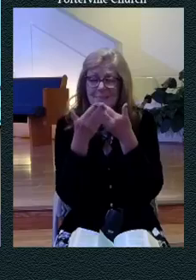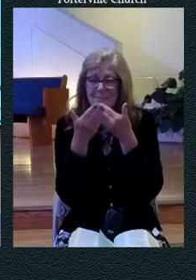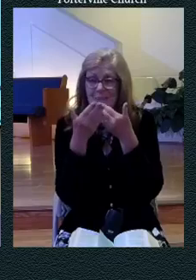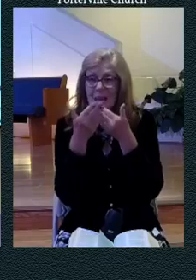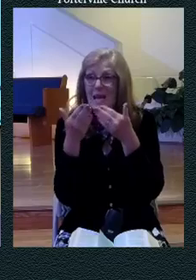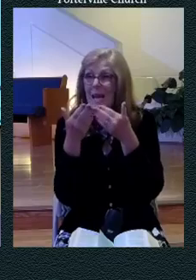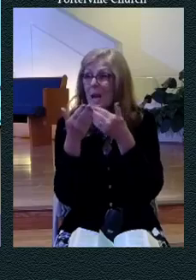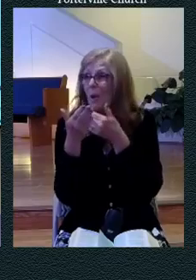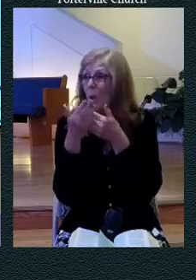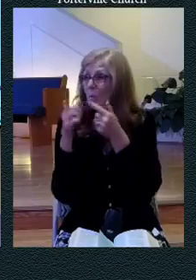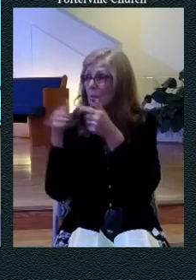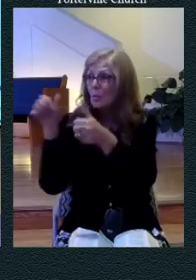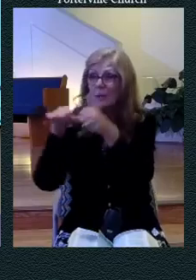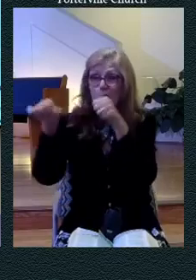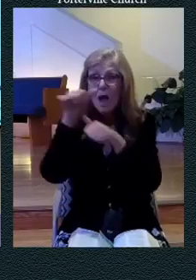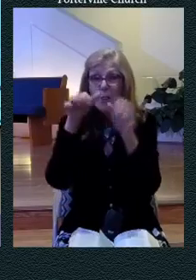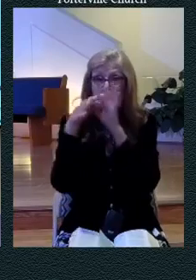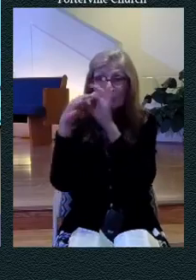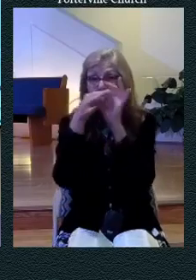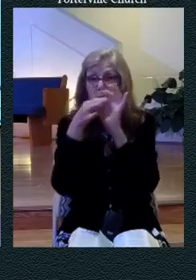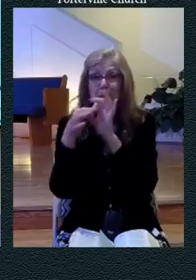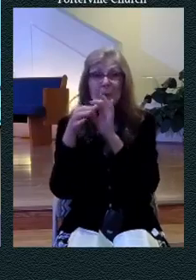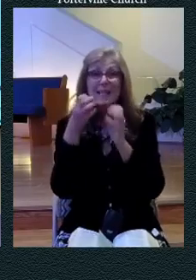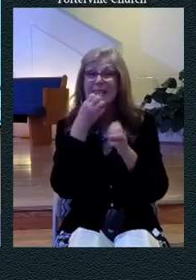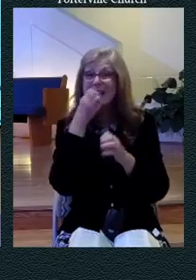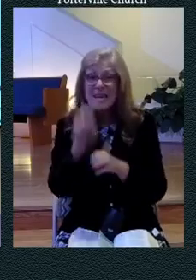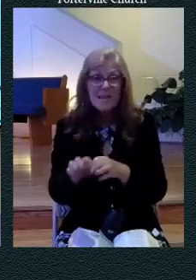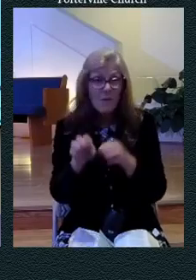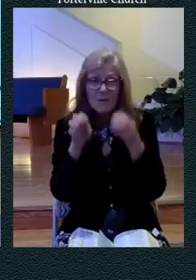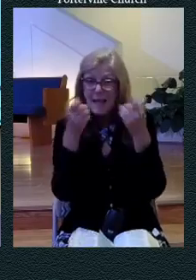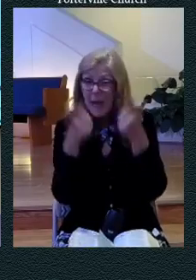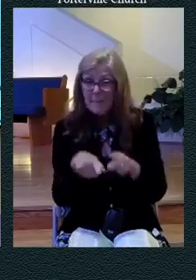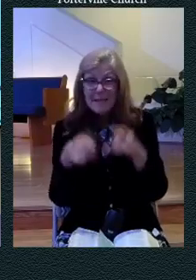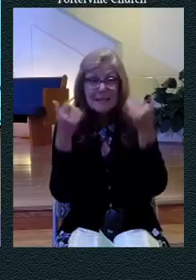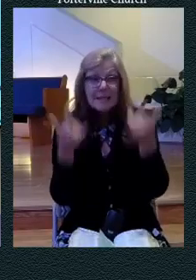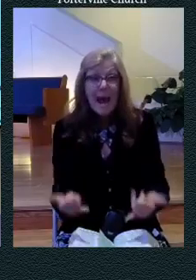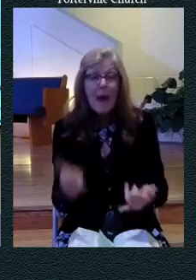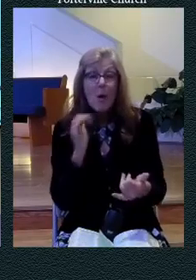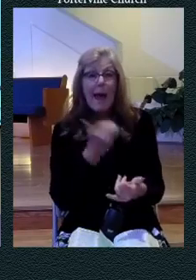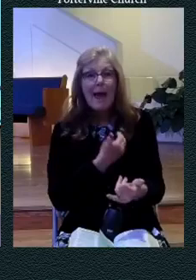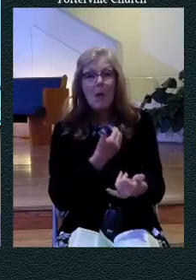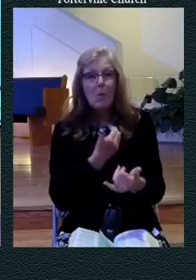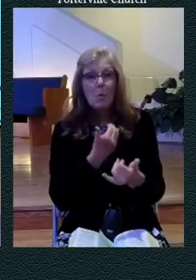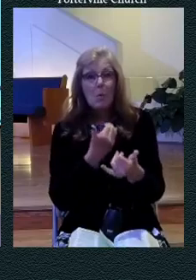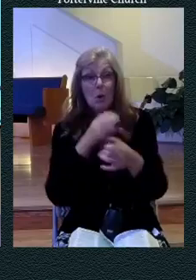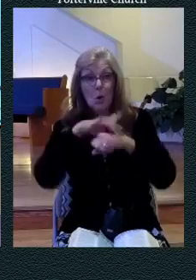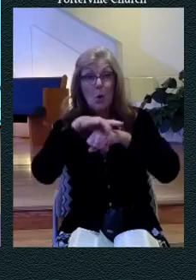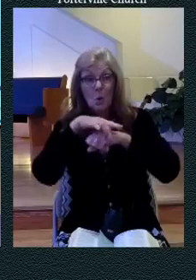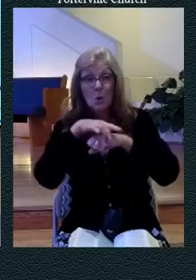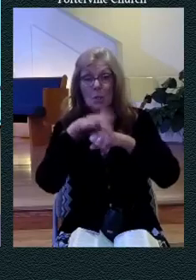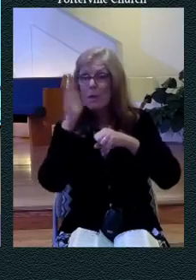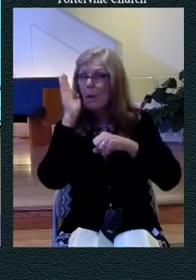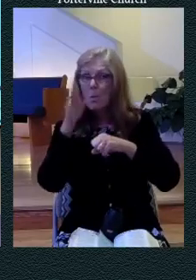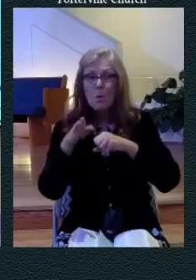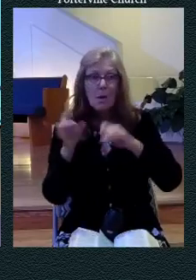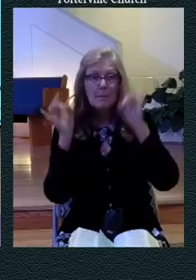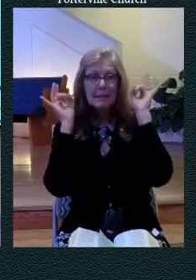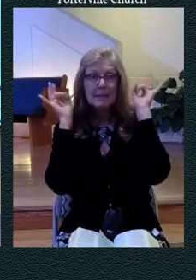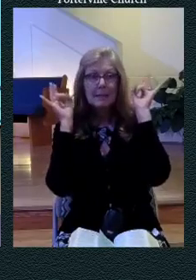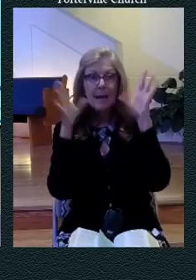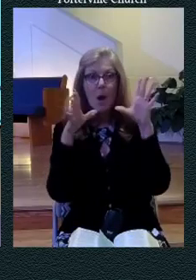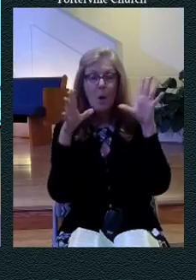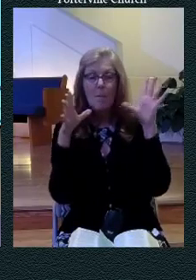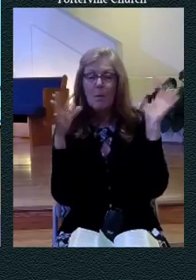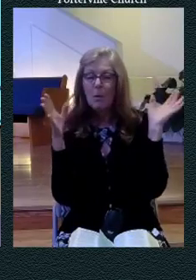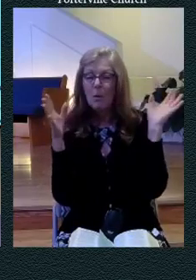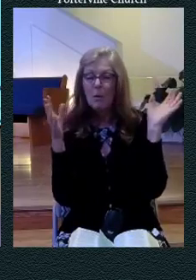each other, because the evil that is now breaking upon this planet will be completely unparalleled.